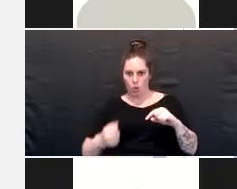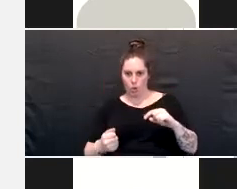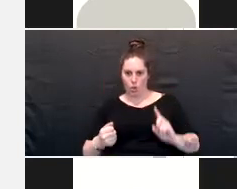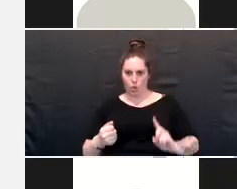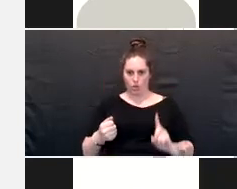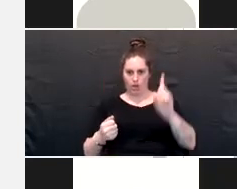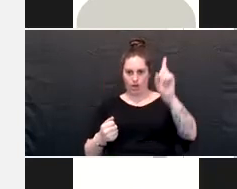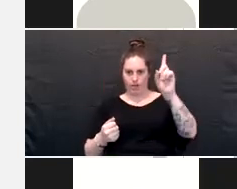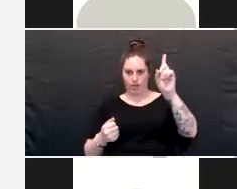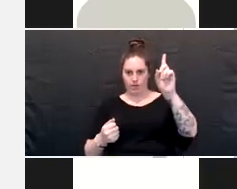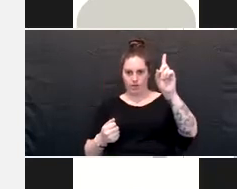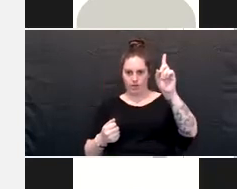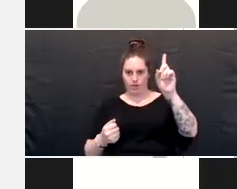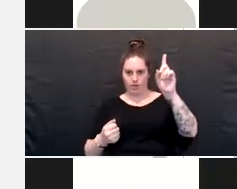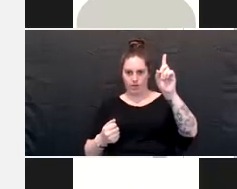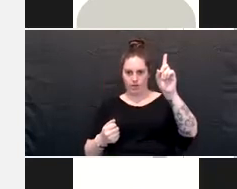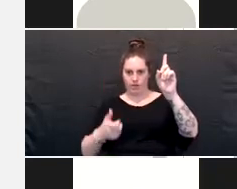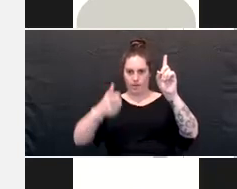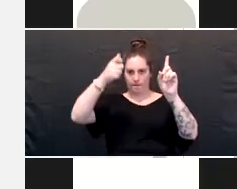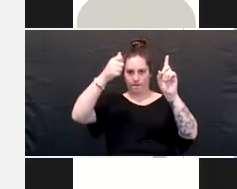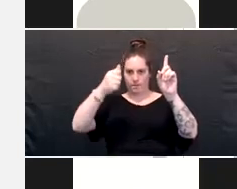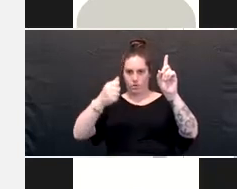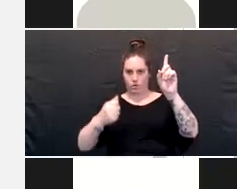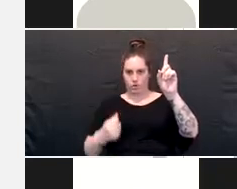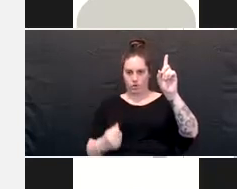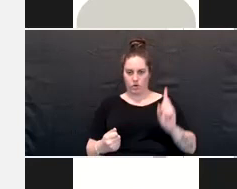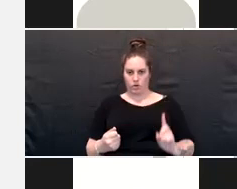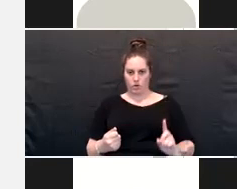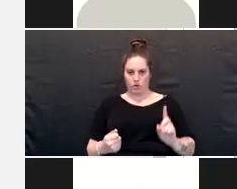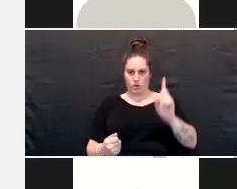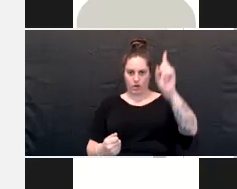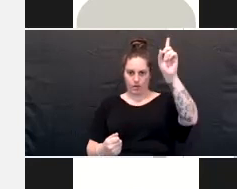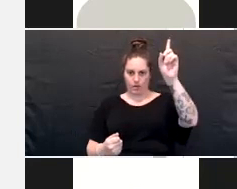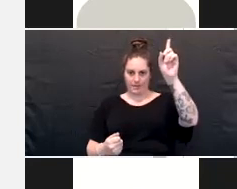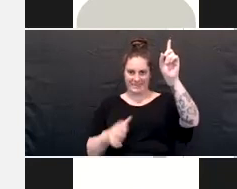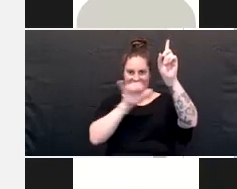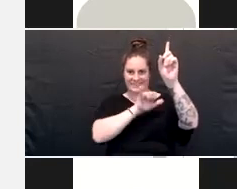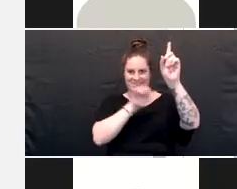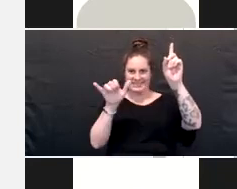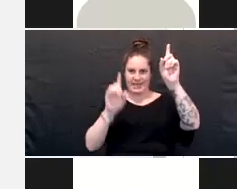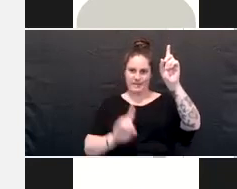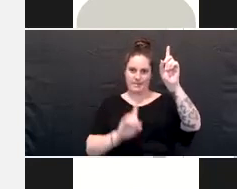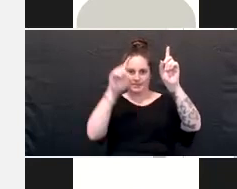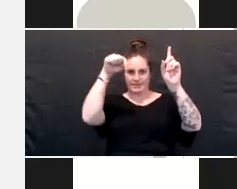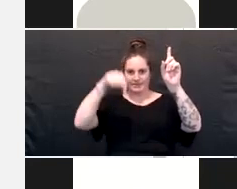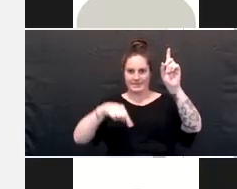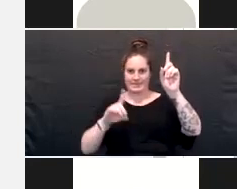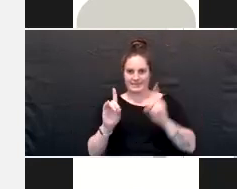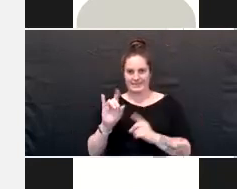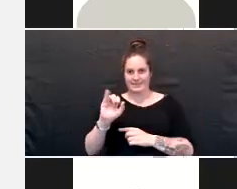displacement, the bob has to rise up that same displacement, or the height h in this